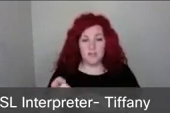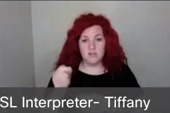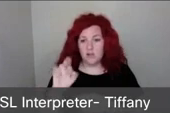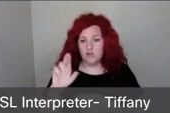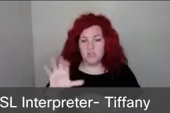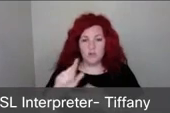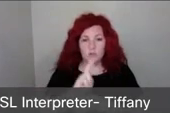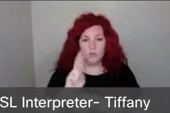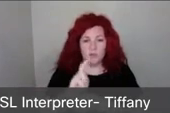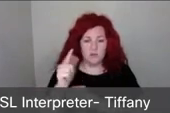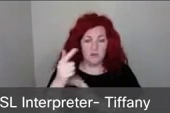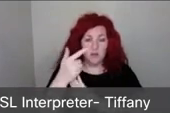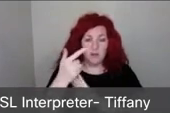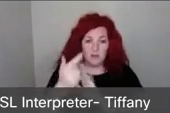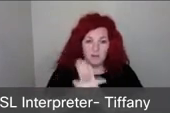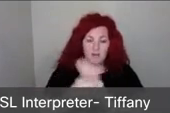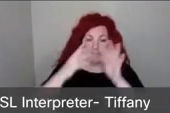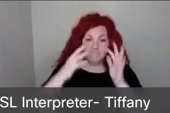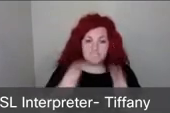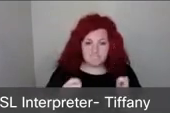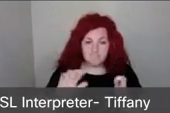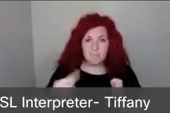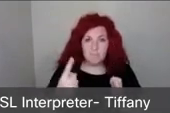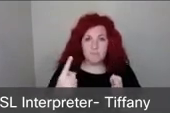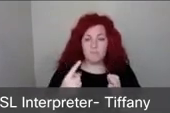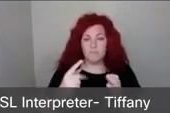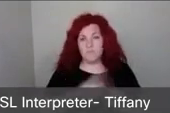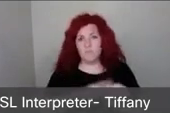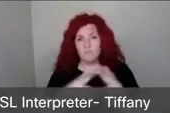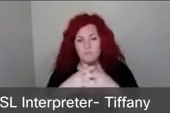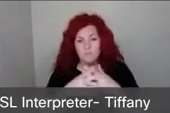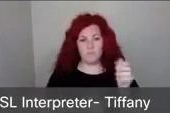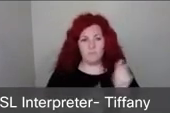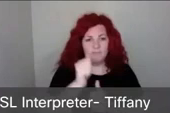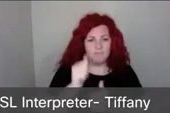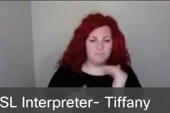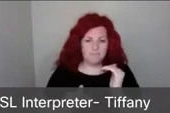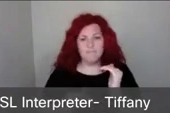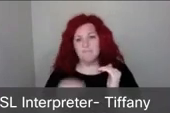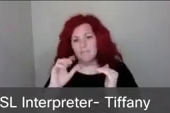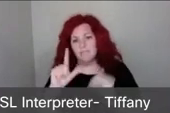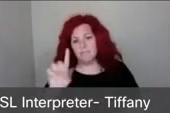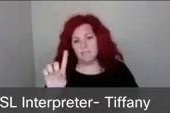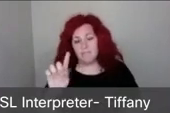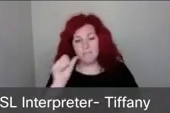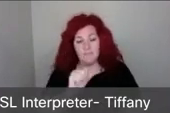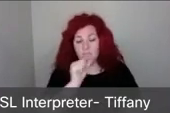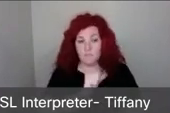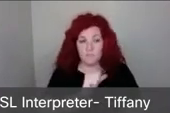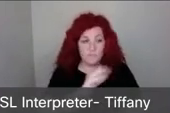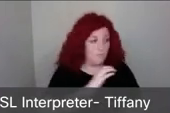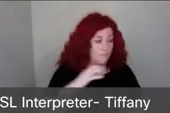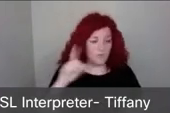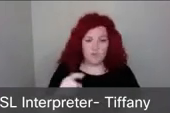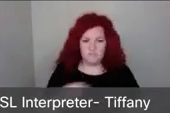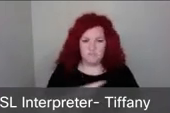to protect the interests of the only Native American majority-minority legislative district in Arizona. The commission should deviate greater from